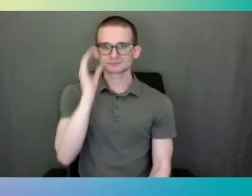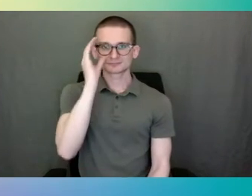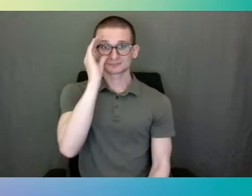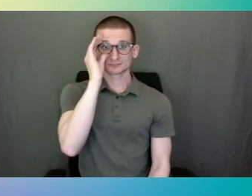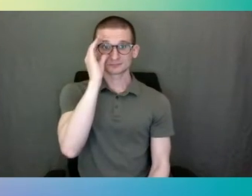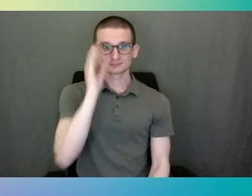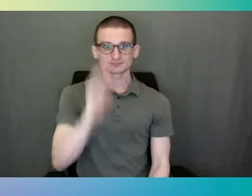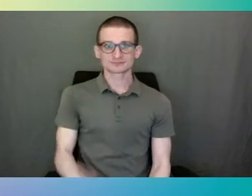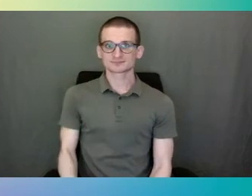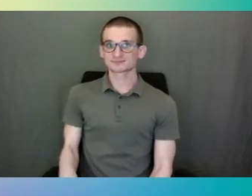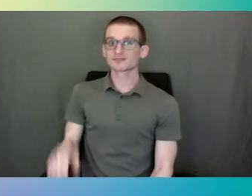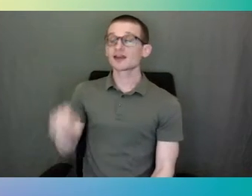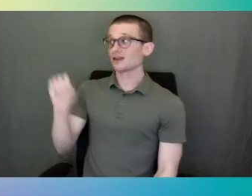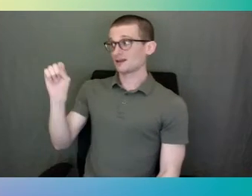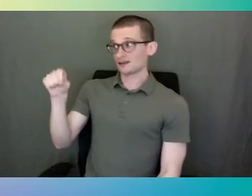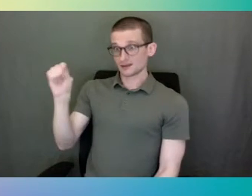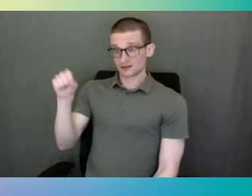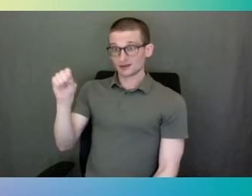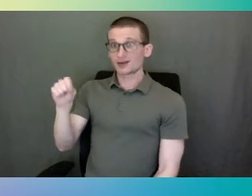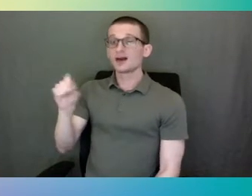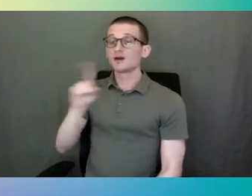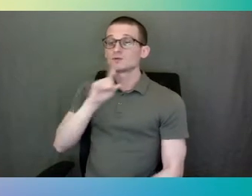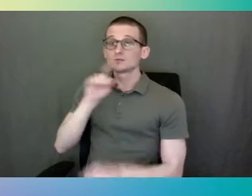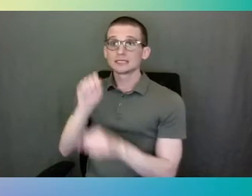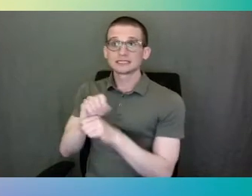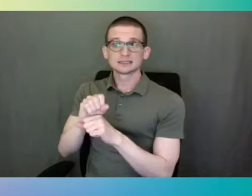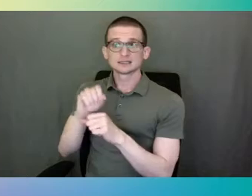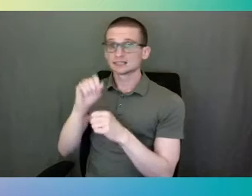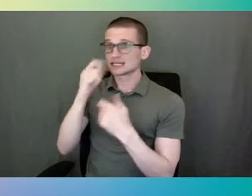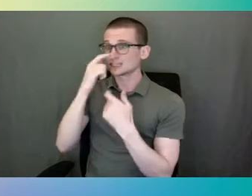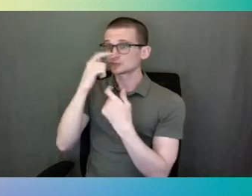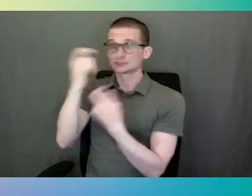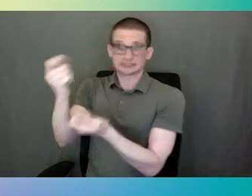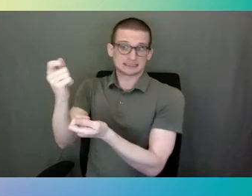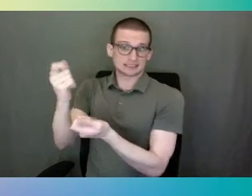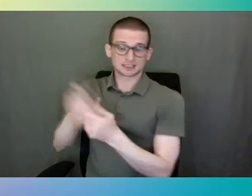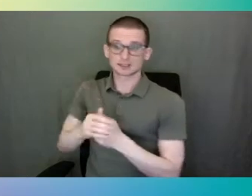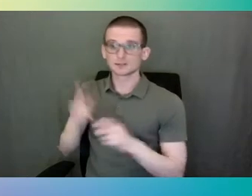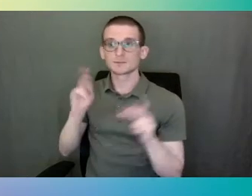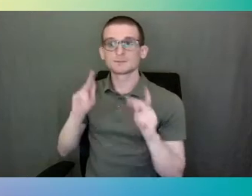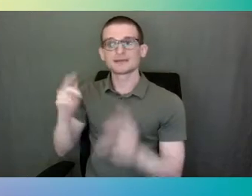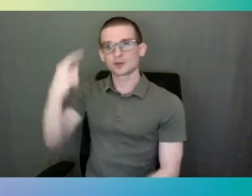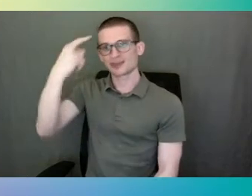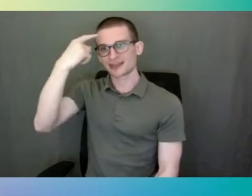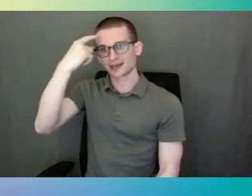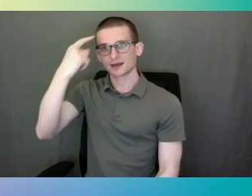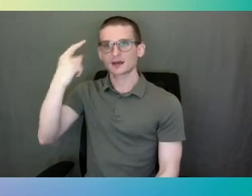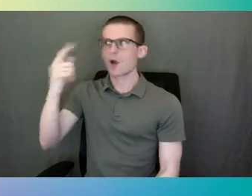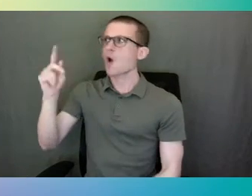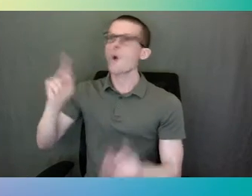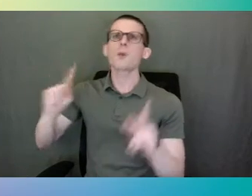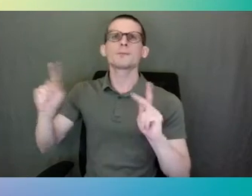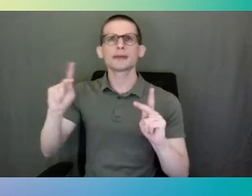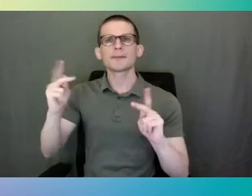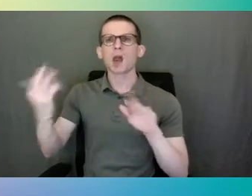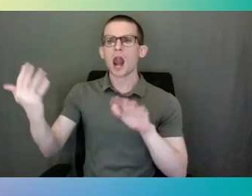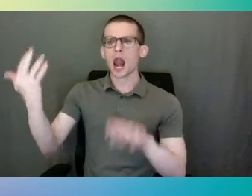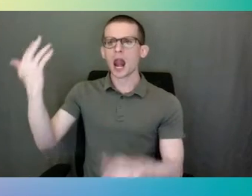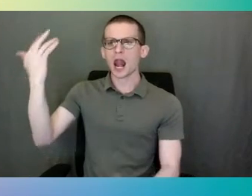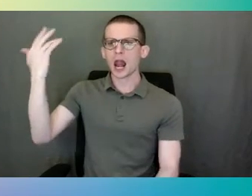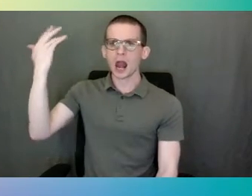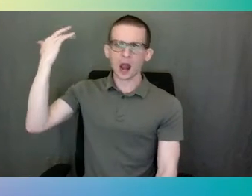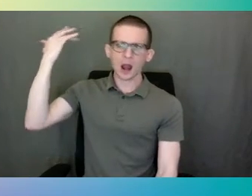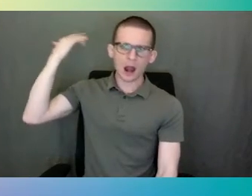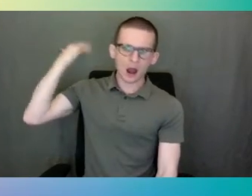Yeah, it's really interesting when people think that what the people in the ancient worlds or even the first century would